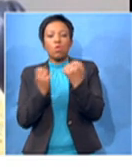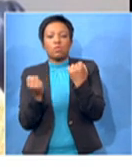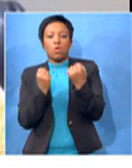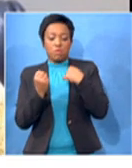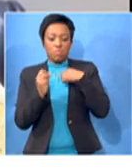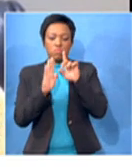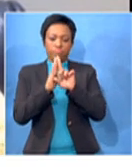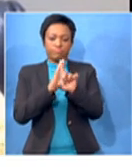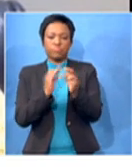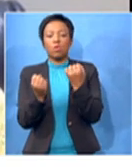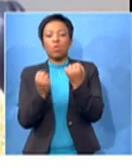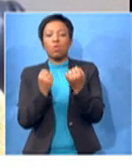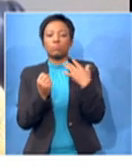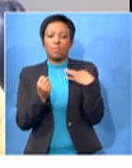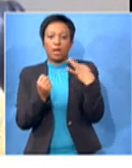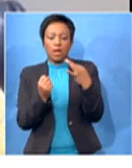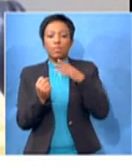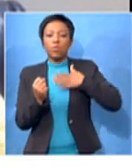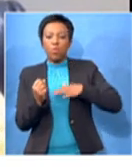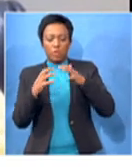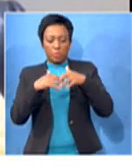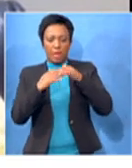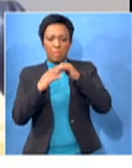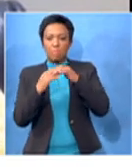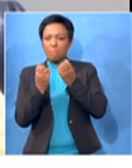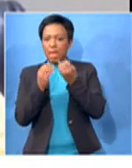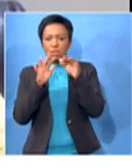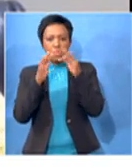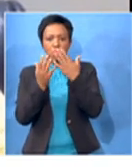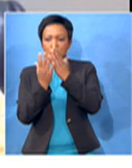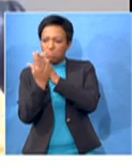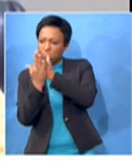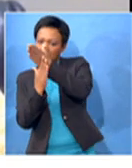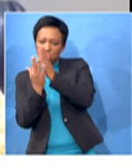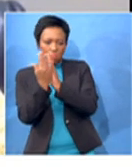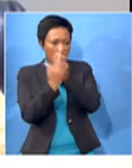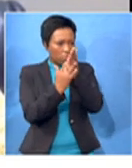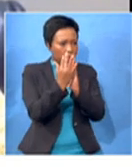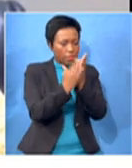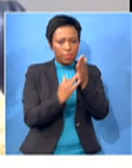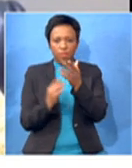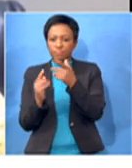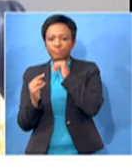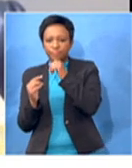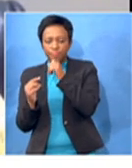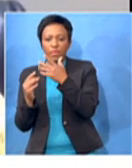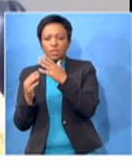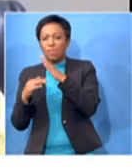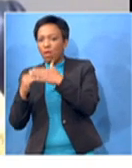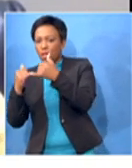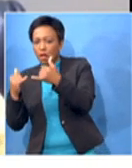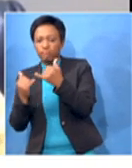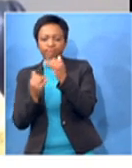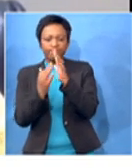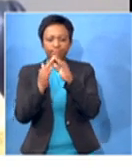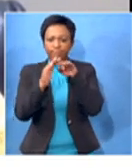to have multiple entries to allow for many victims to the application of